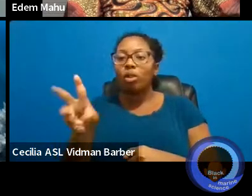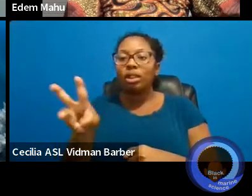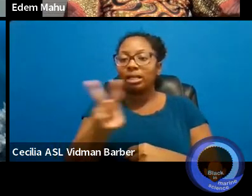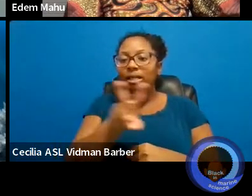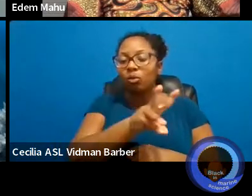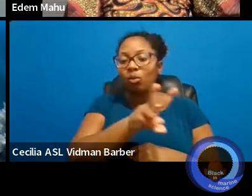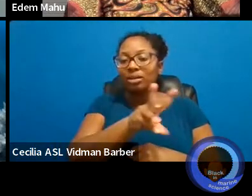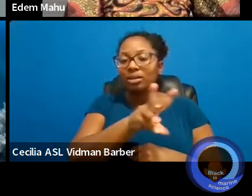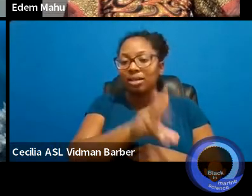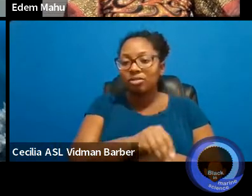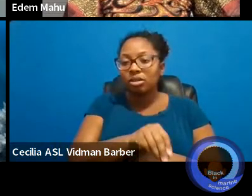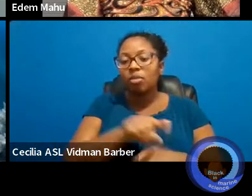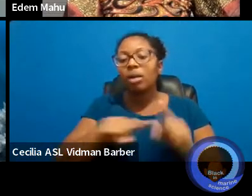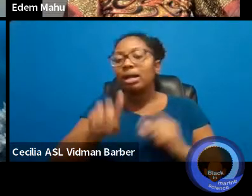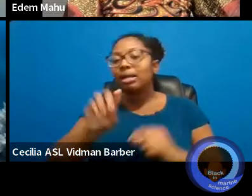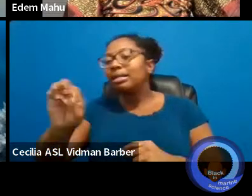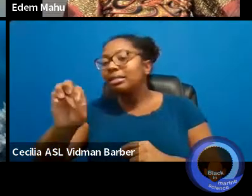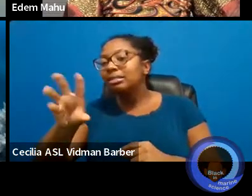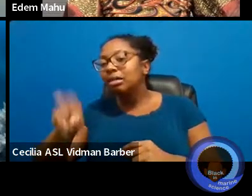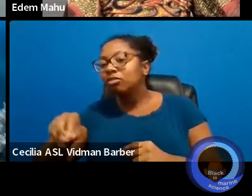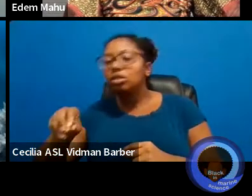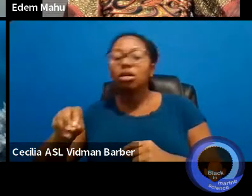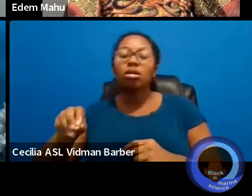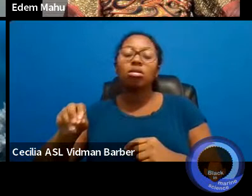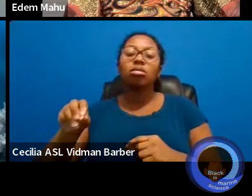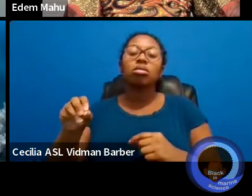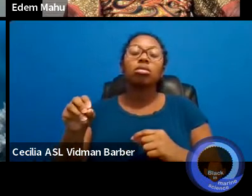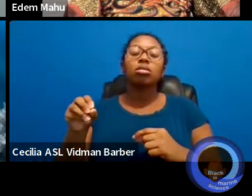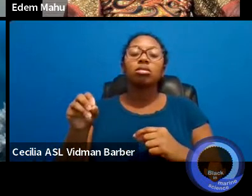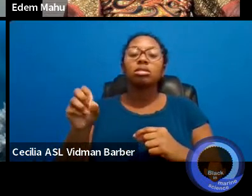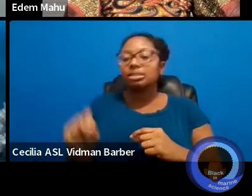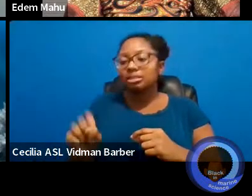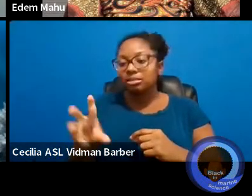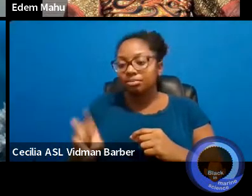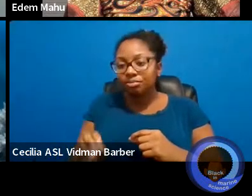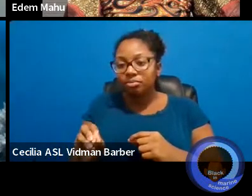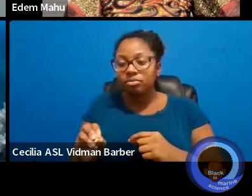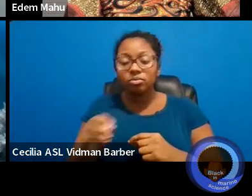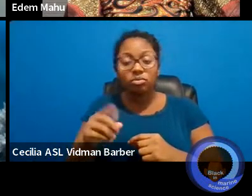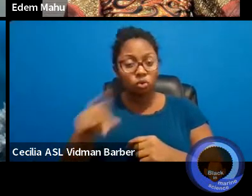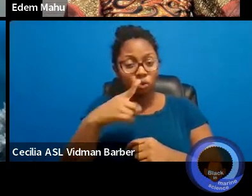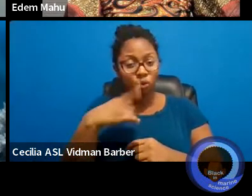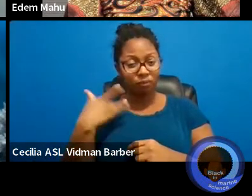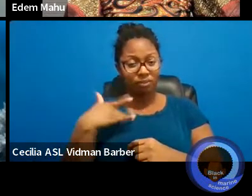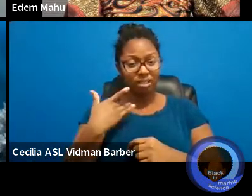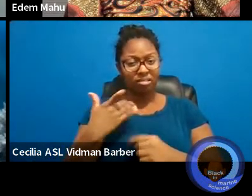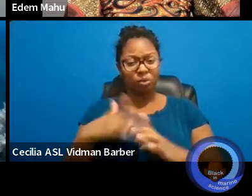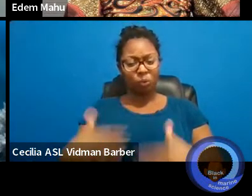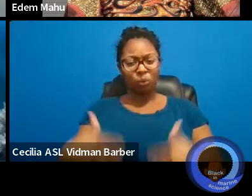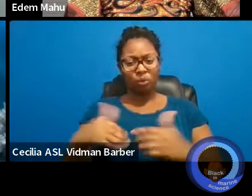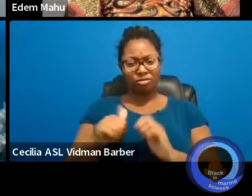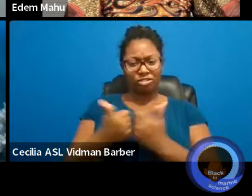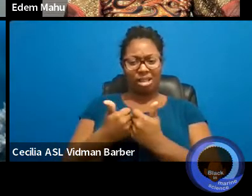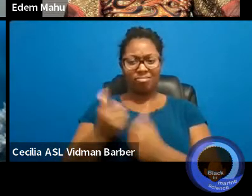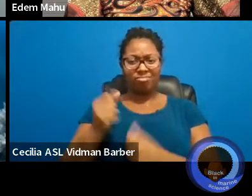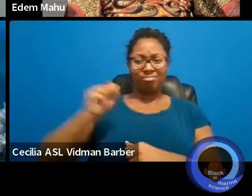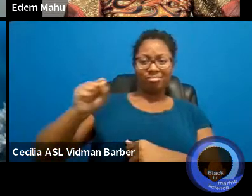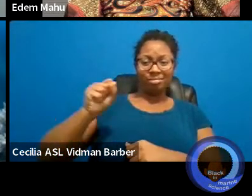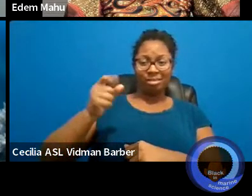had any challenging experiences when you're trying to be in these circles? And if so, please let me